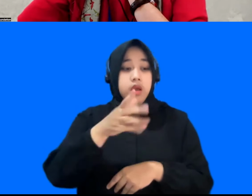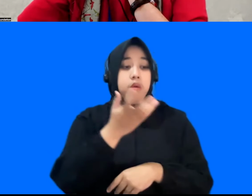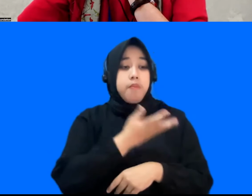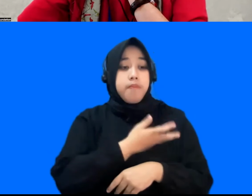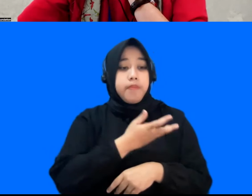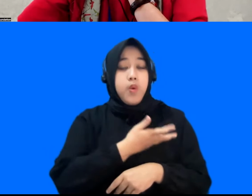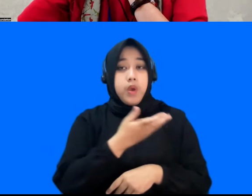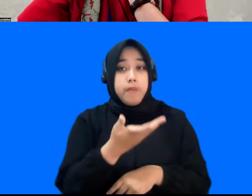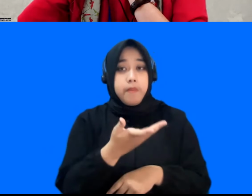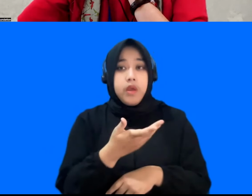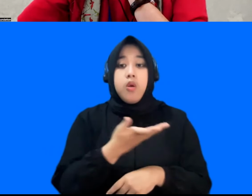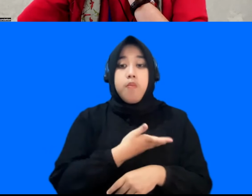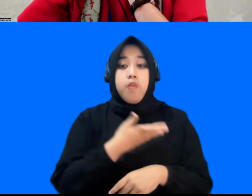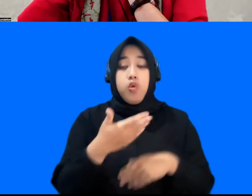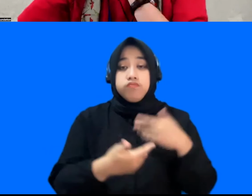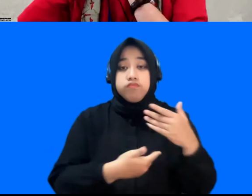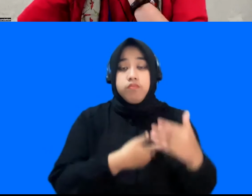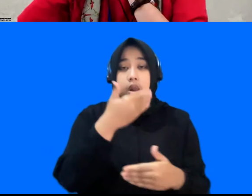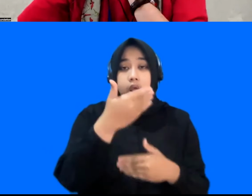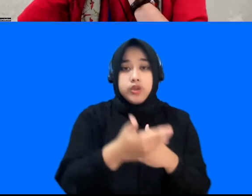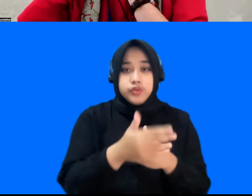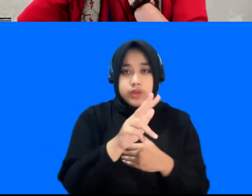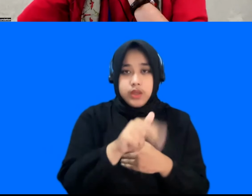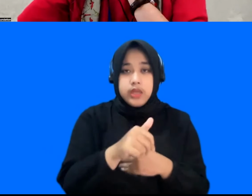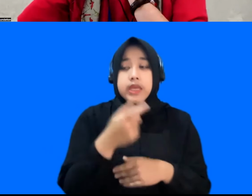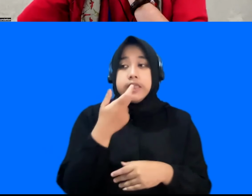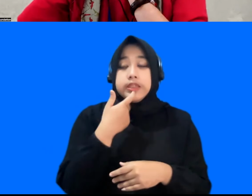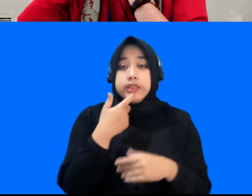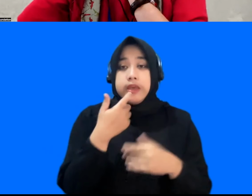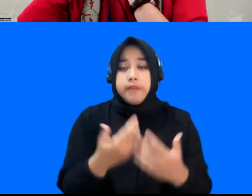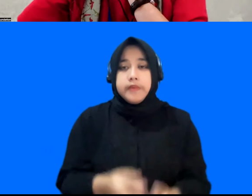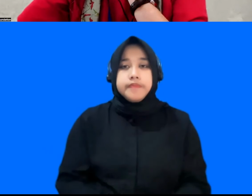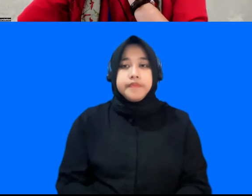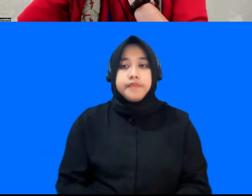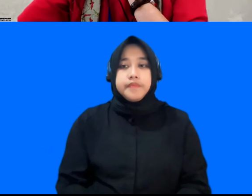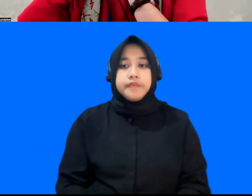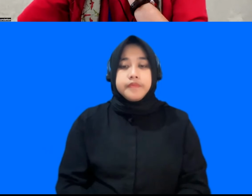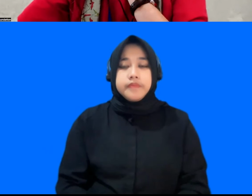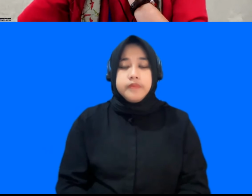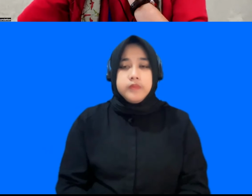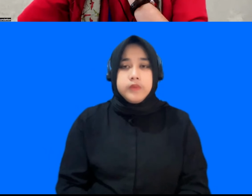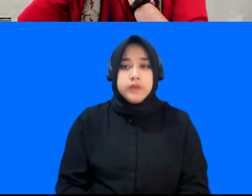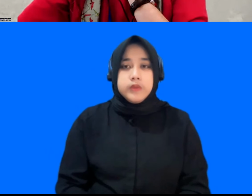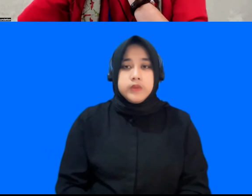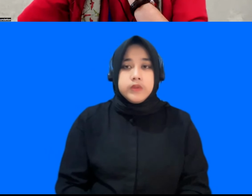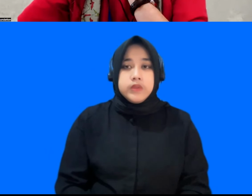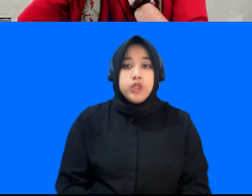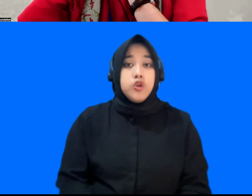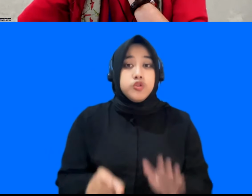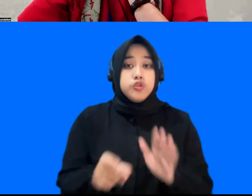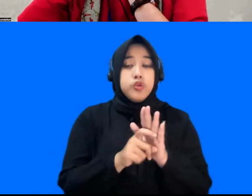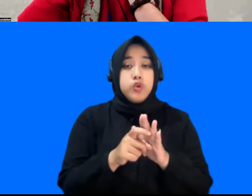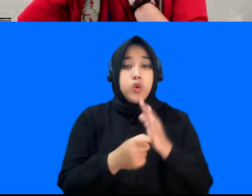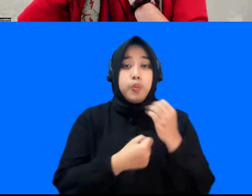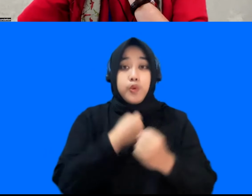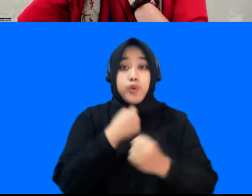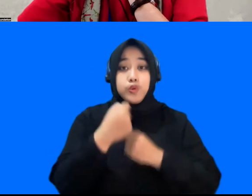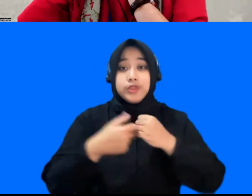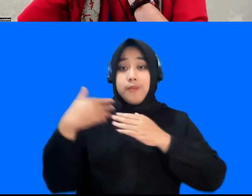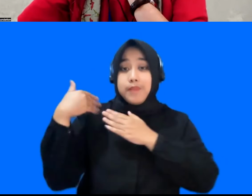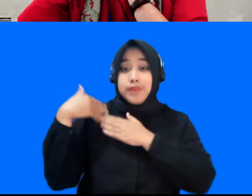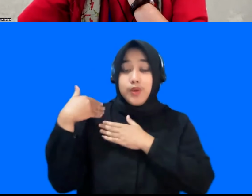is also sustainability, be it in like responsible production or sustainable material designing. Yeah.